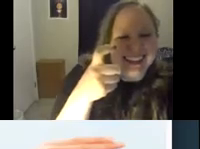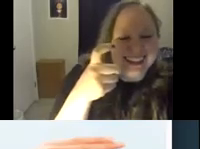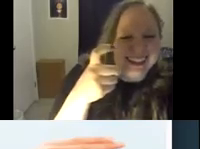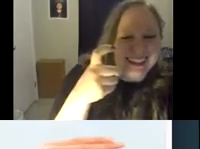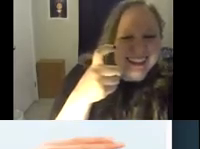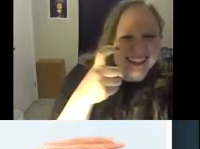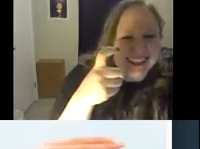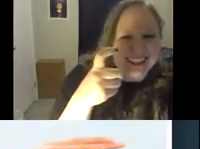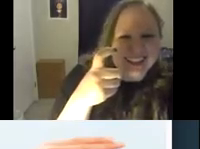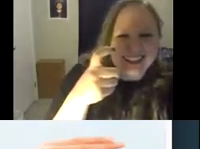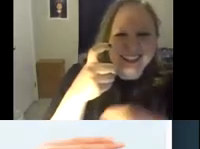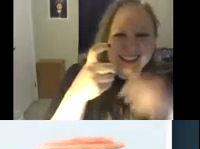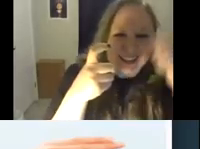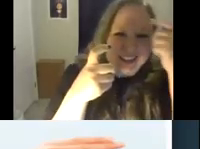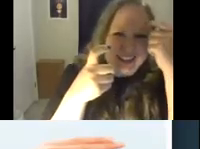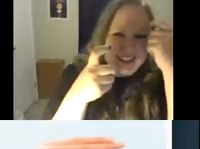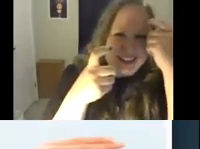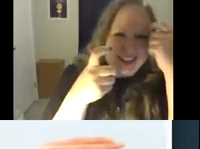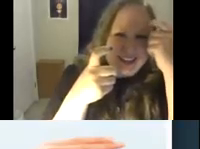X,